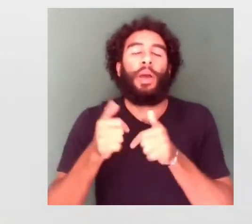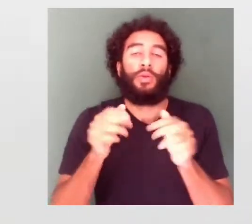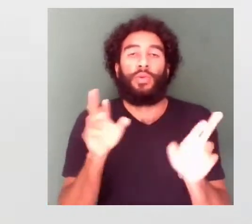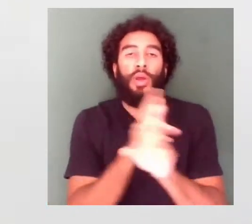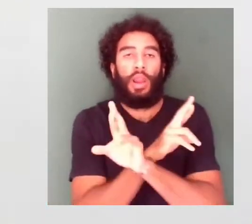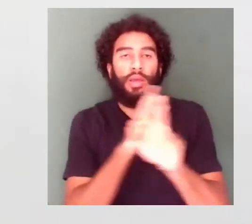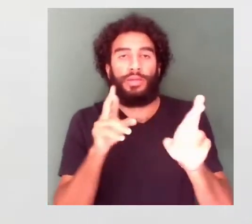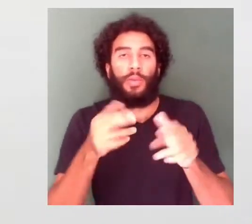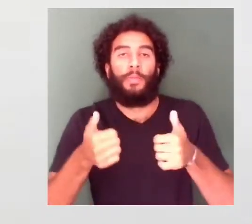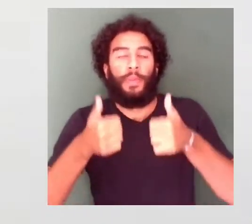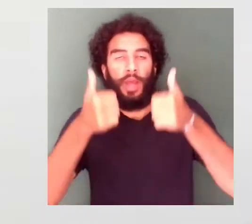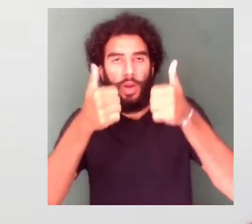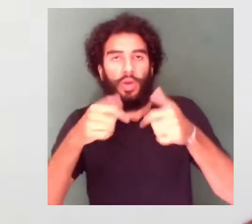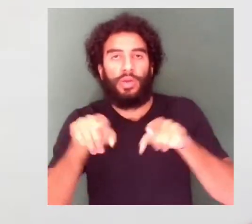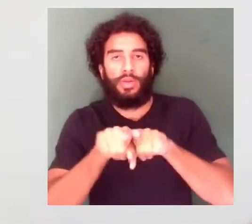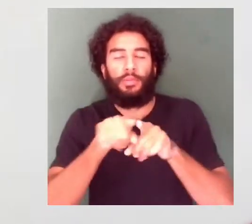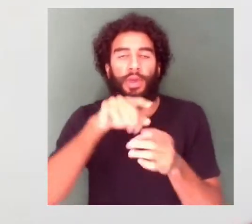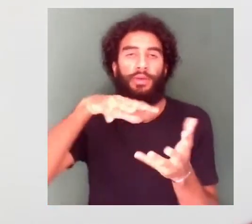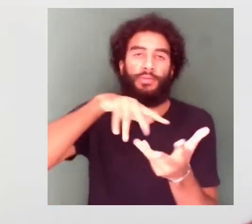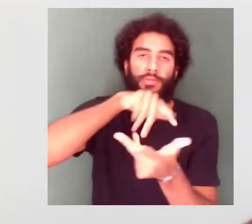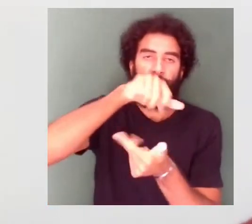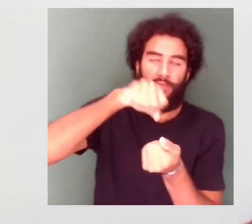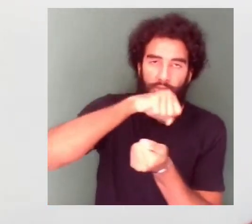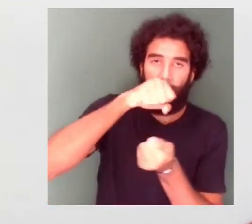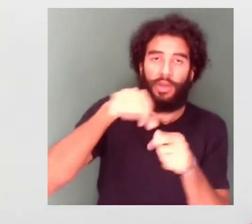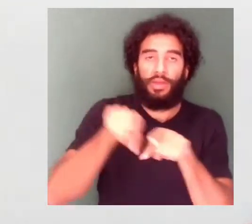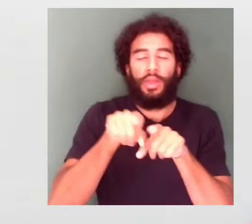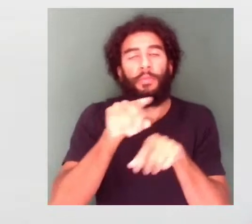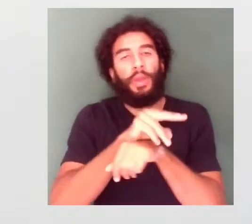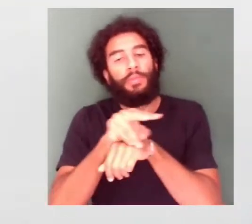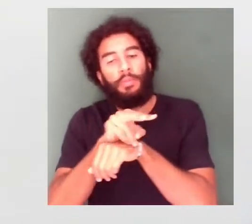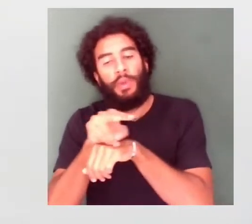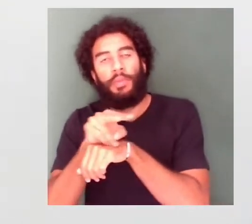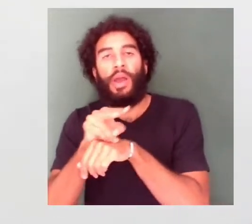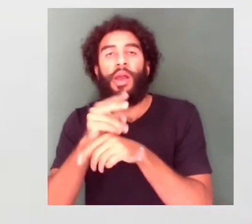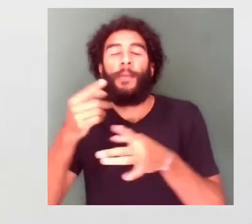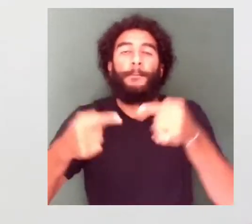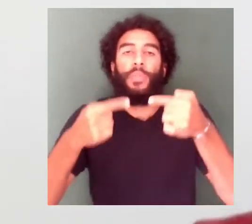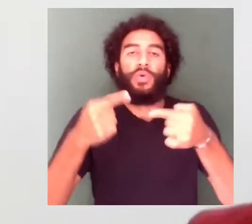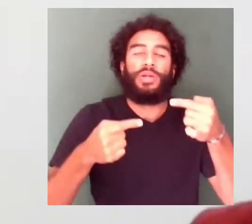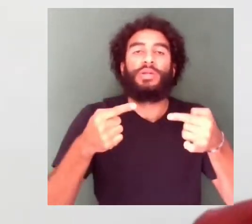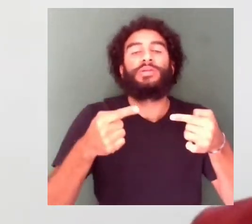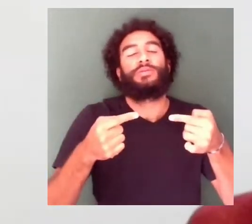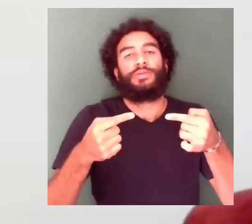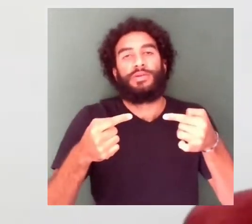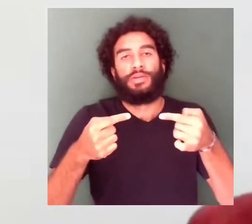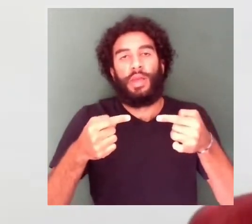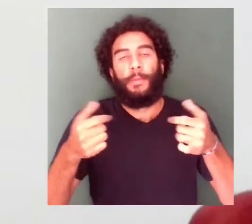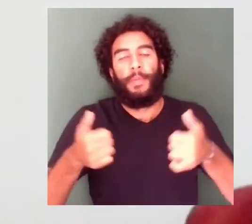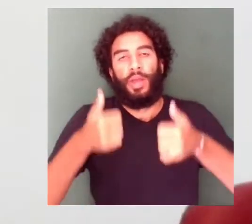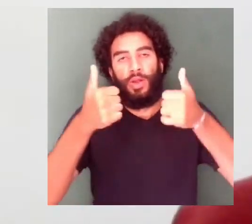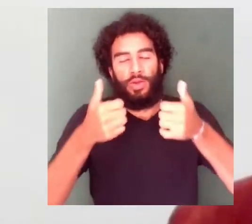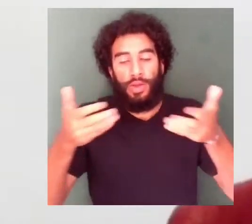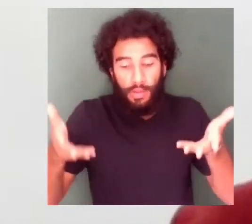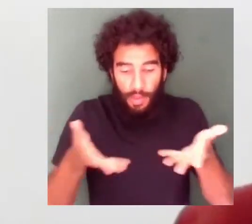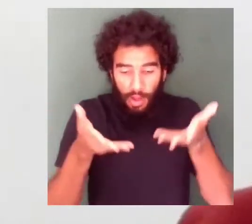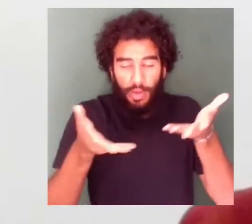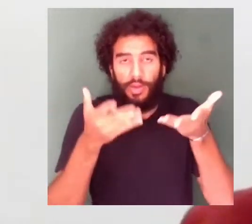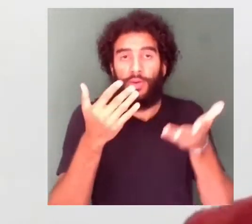IDEC wants to defend fairer and healthier consumer relationships, and